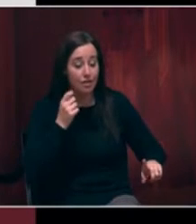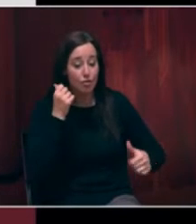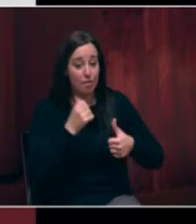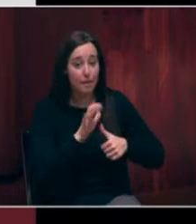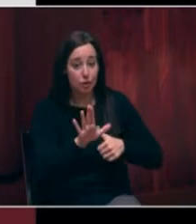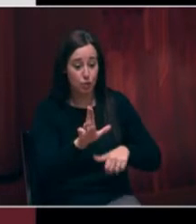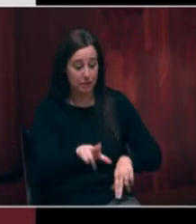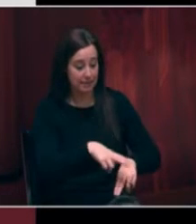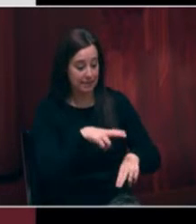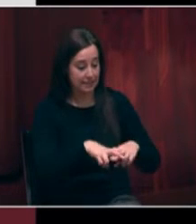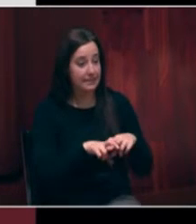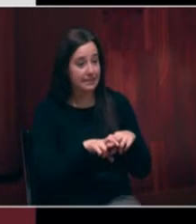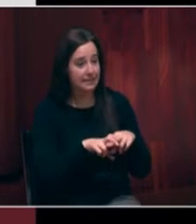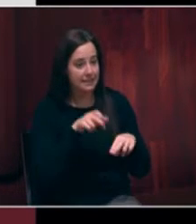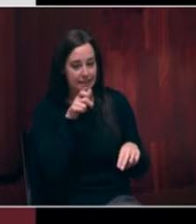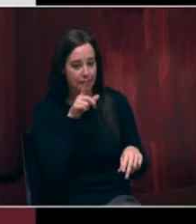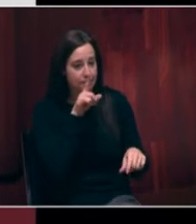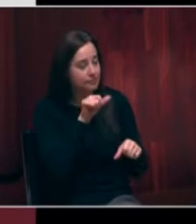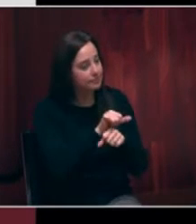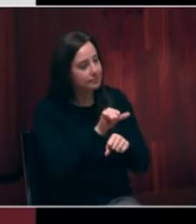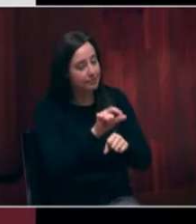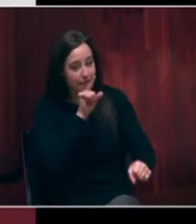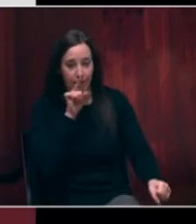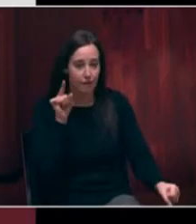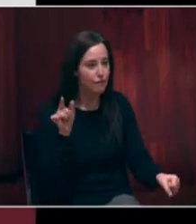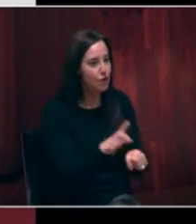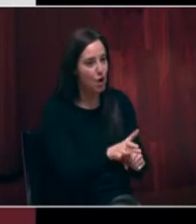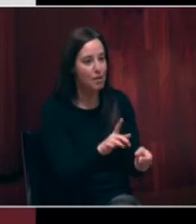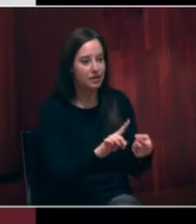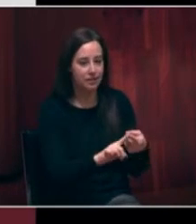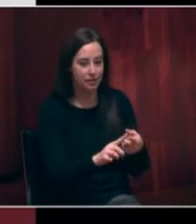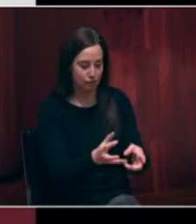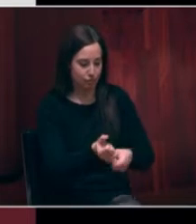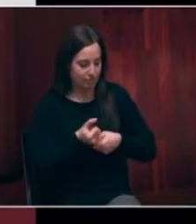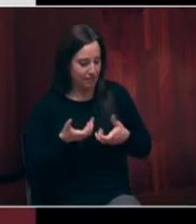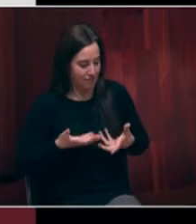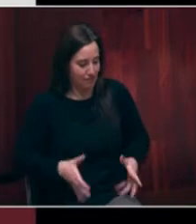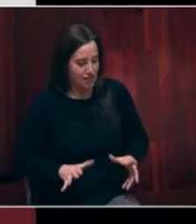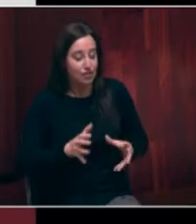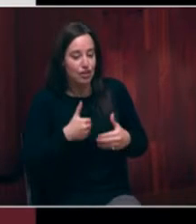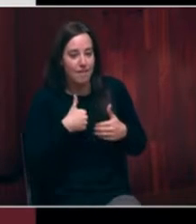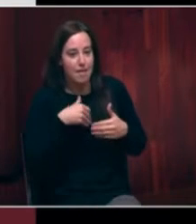actually confirmed in that course until we receive payment, right?